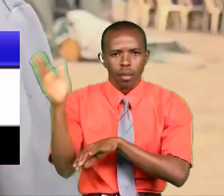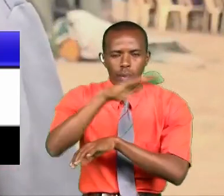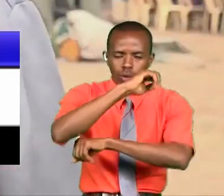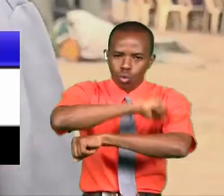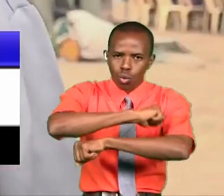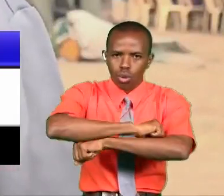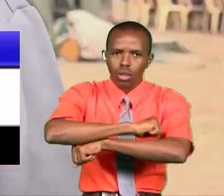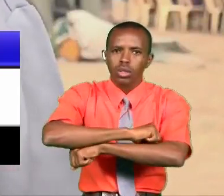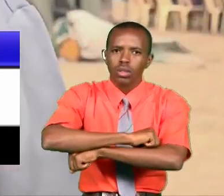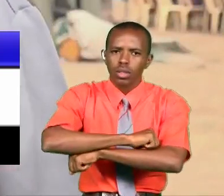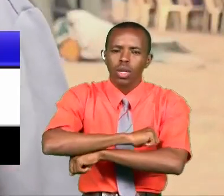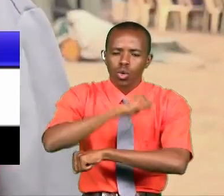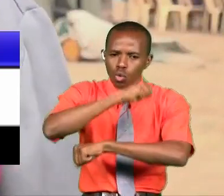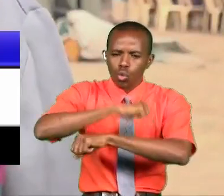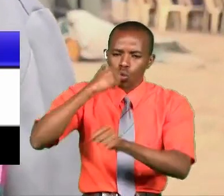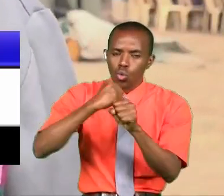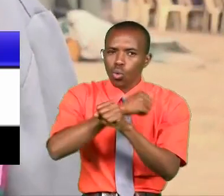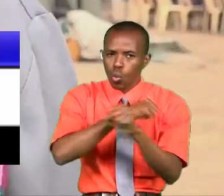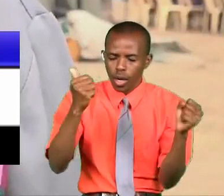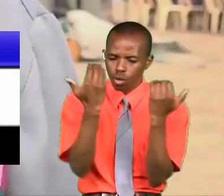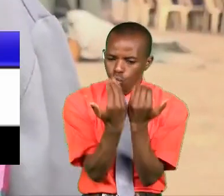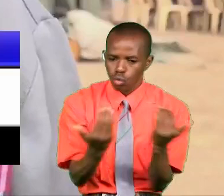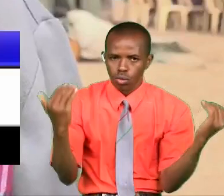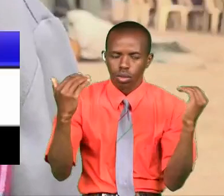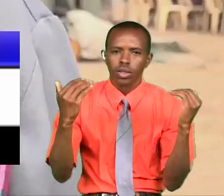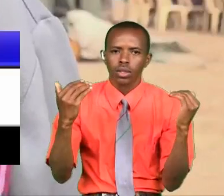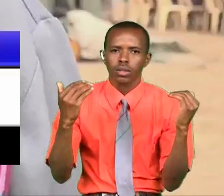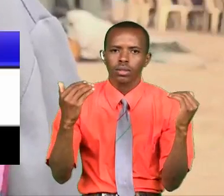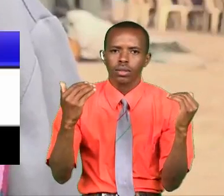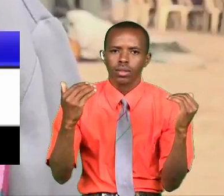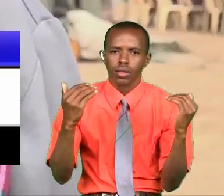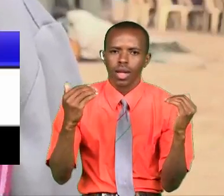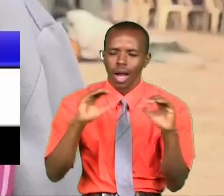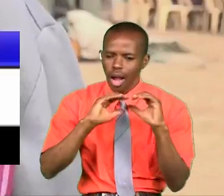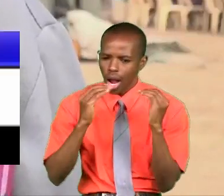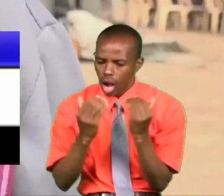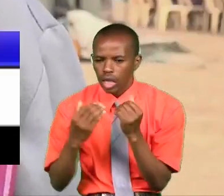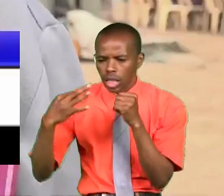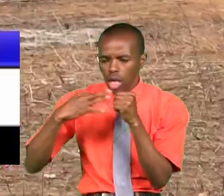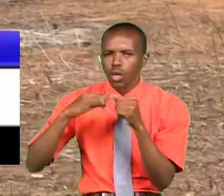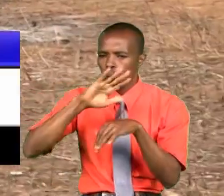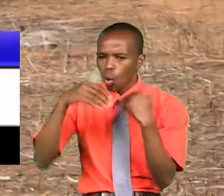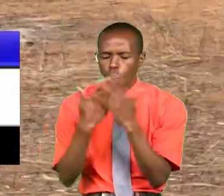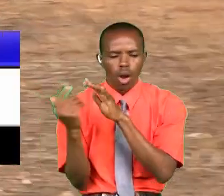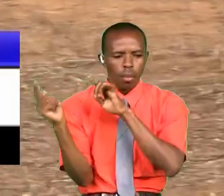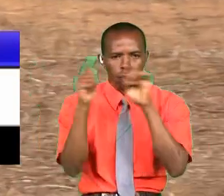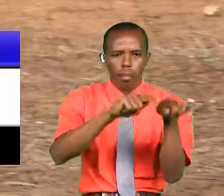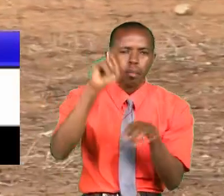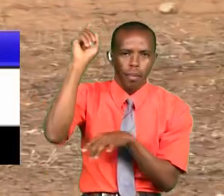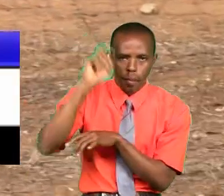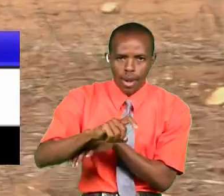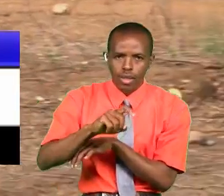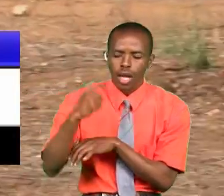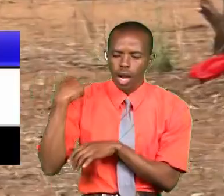basis, because for the school to perform, the children, the candidates, and everybody must be in school.